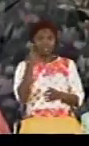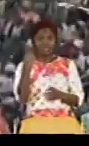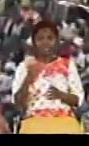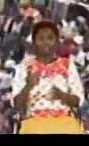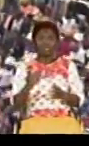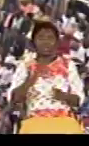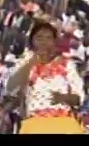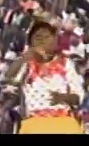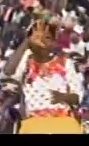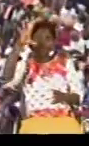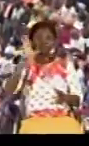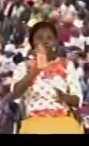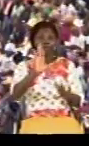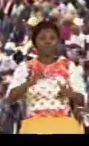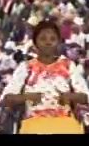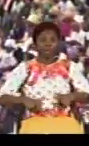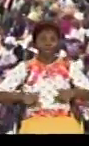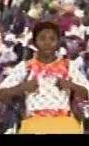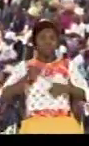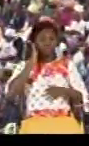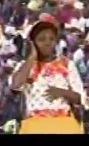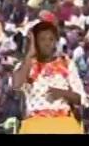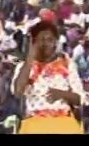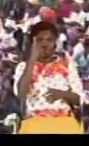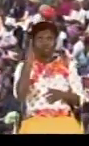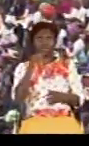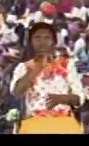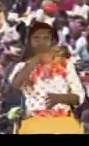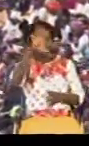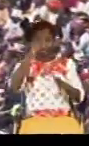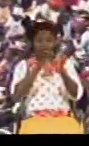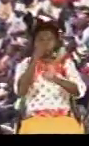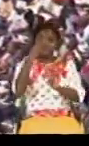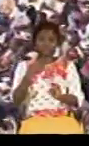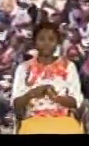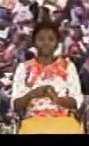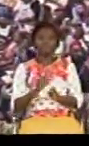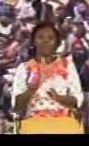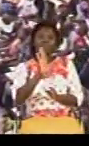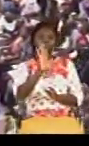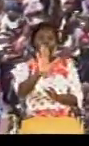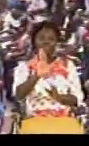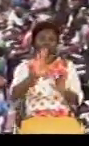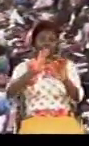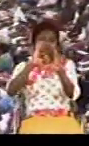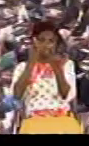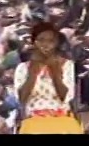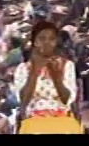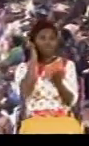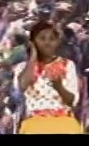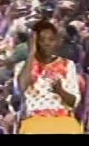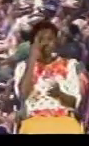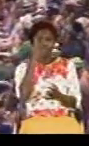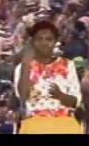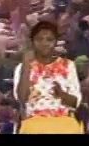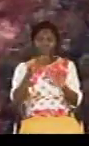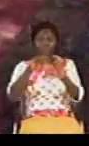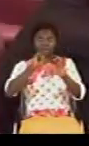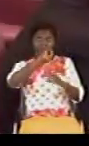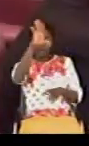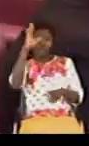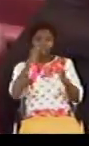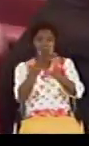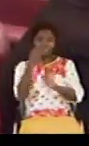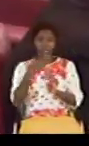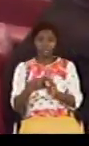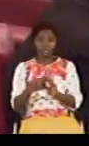Your life shall see the light. Your family shall see the light. Today, darkness